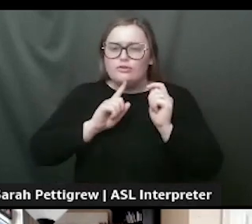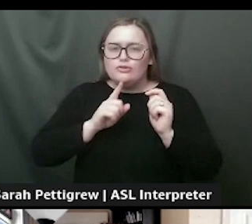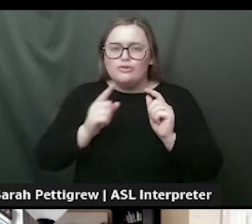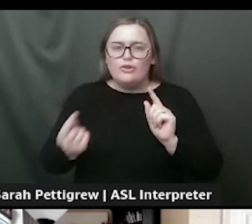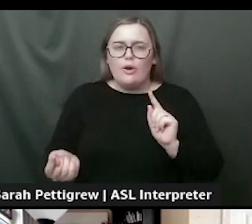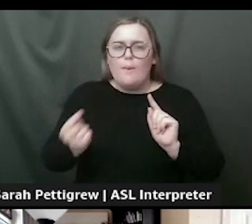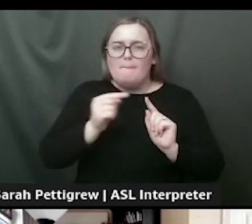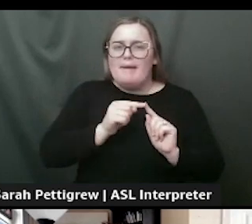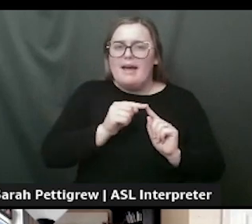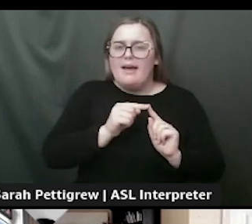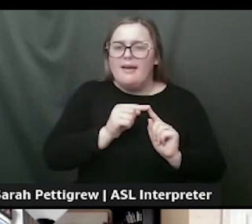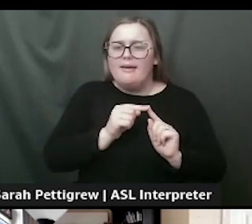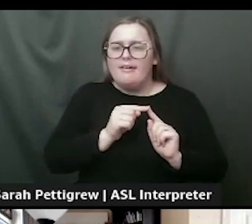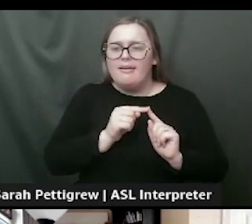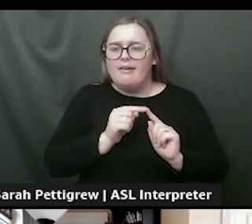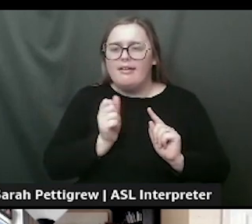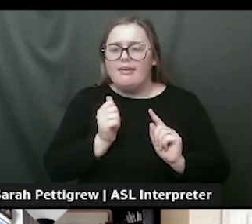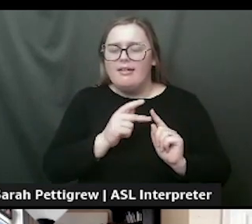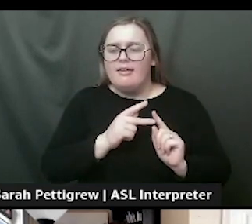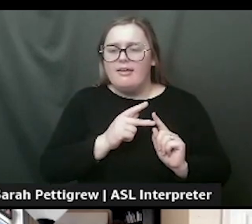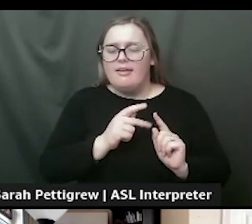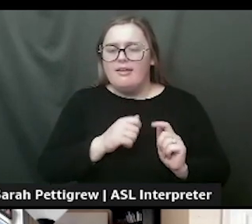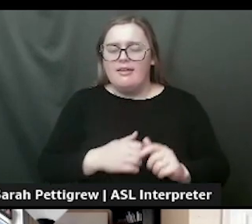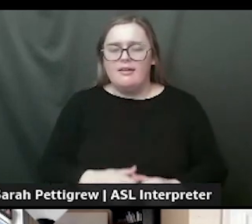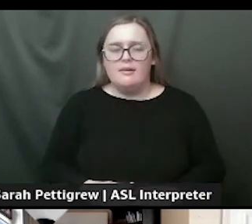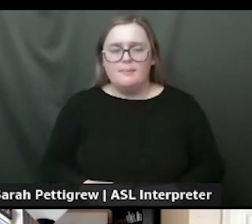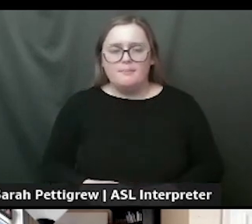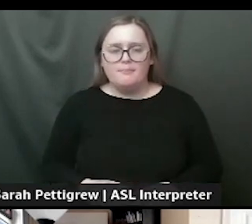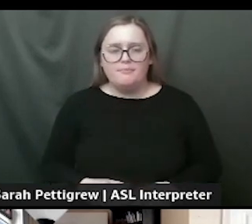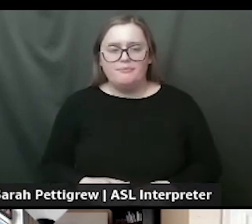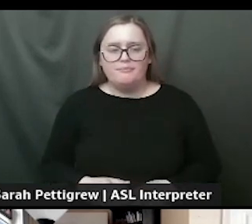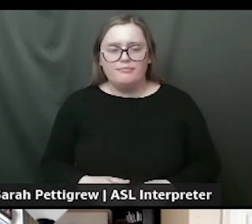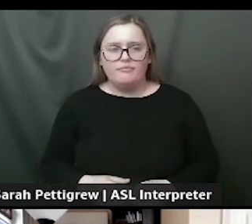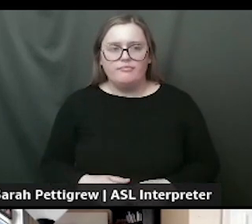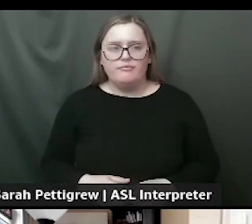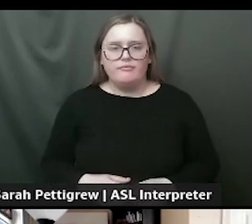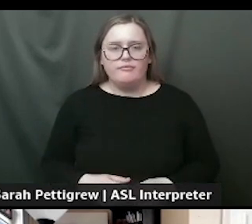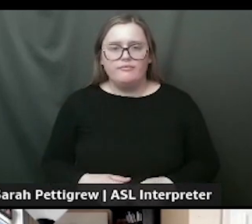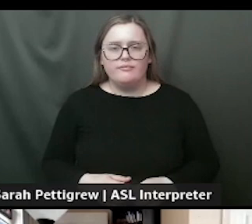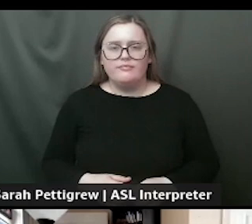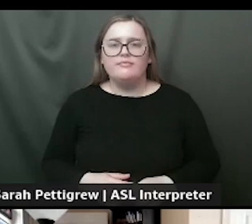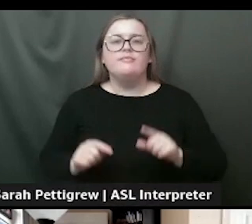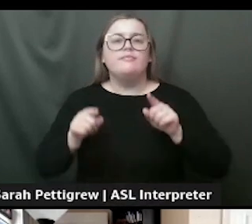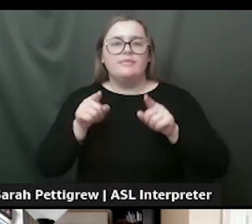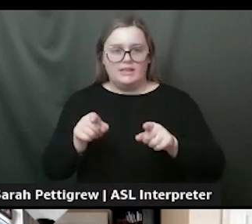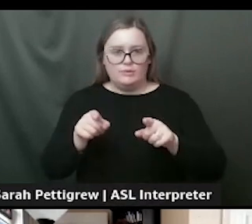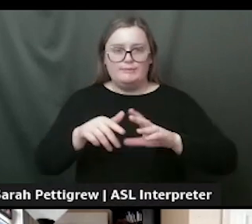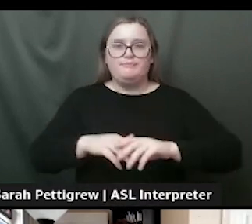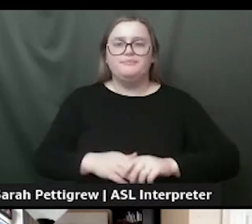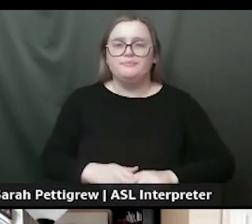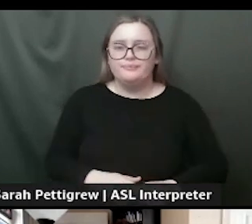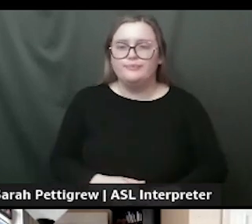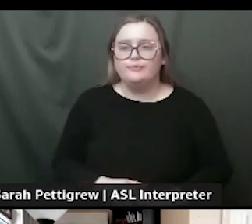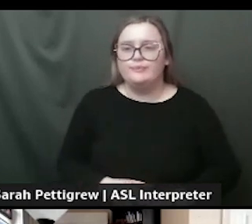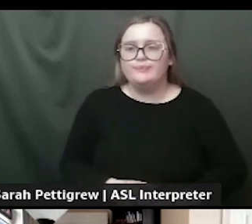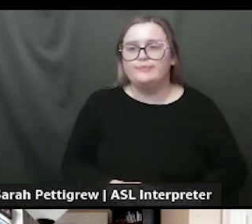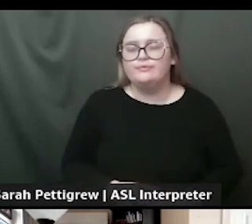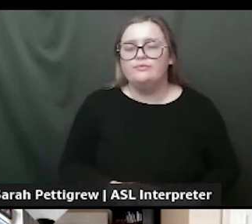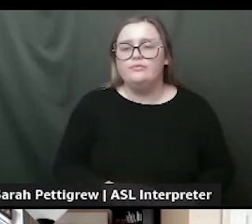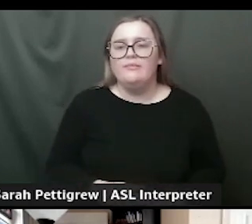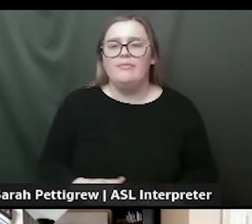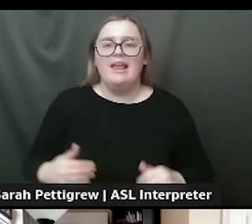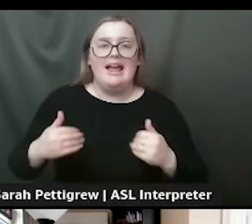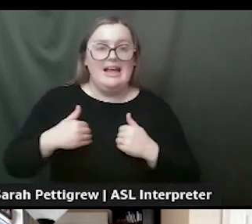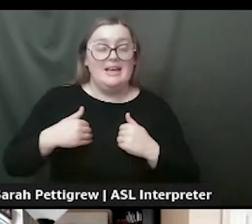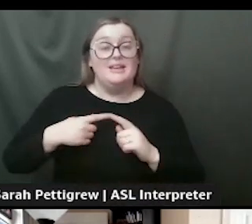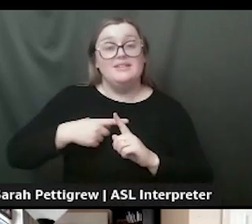that one, and yeah, this is the one that we're looking at. There's the